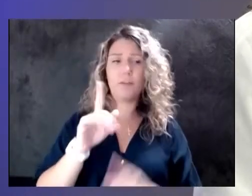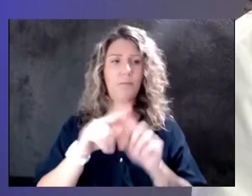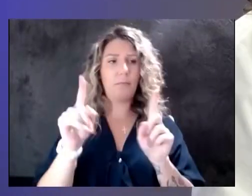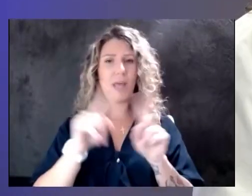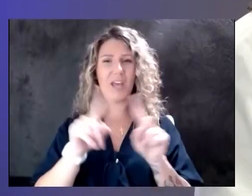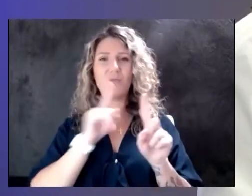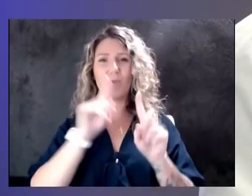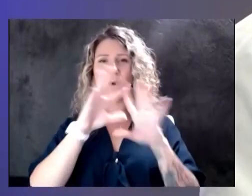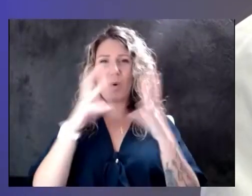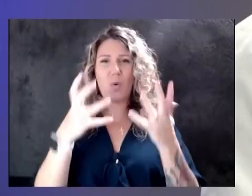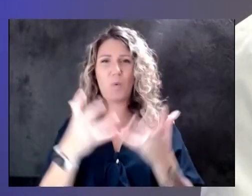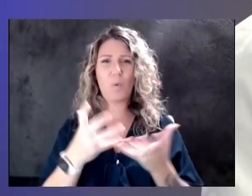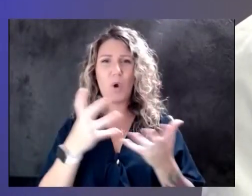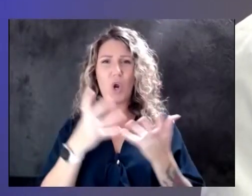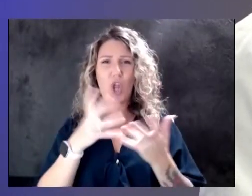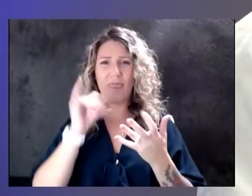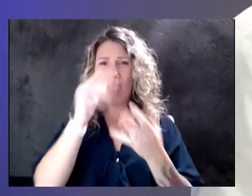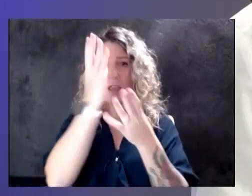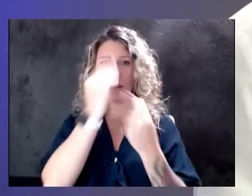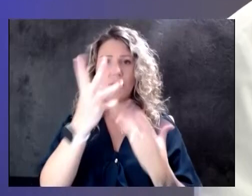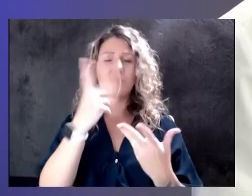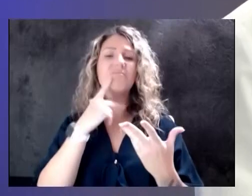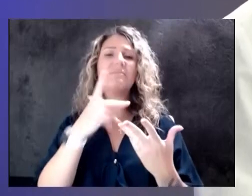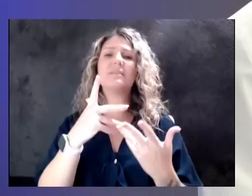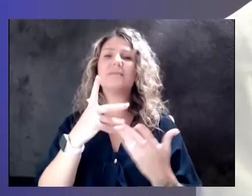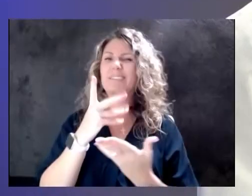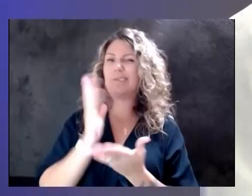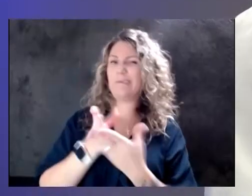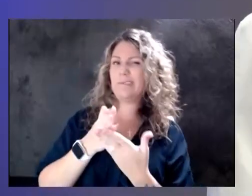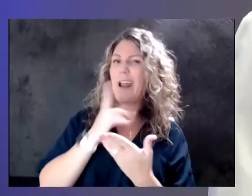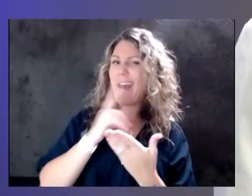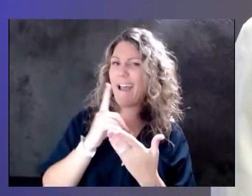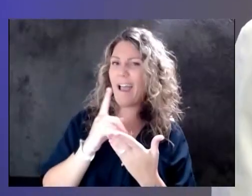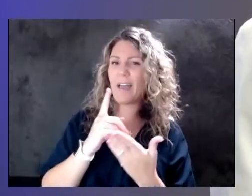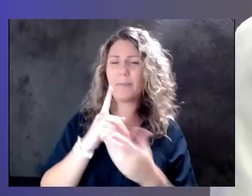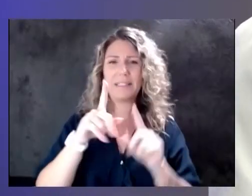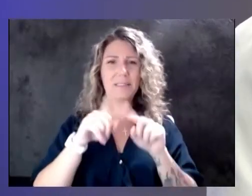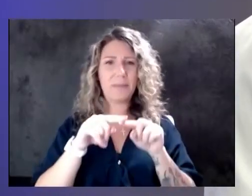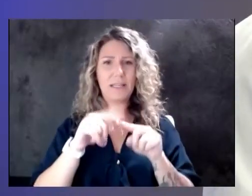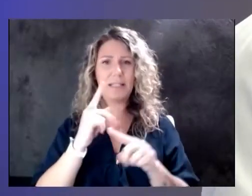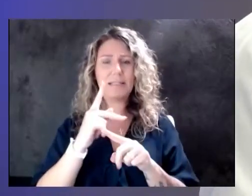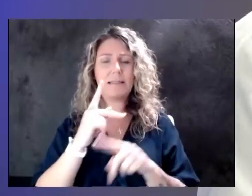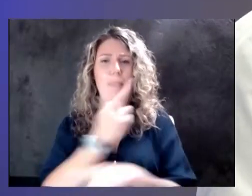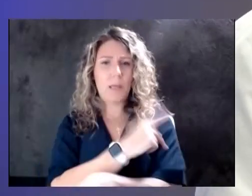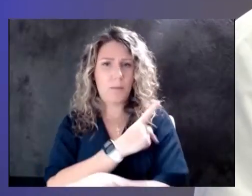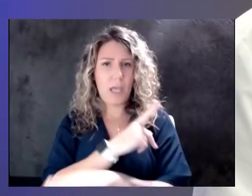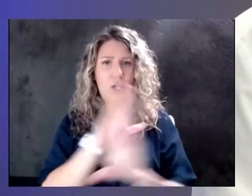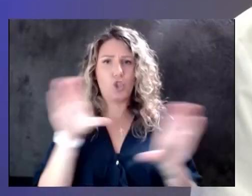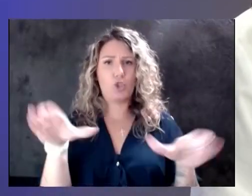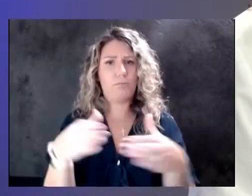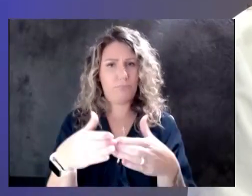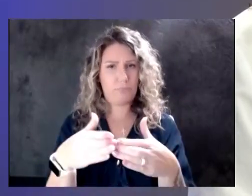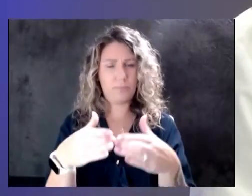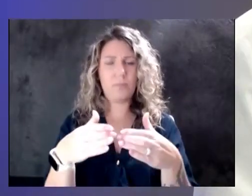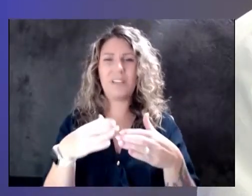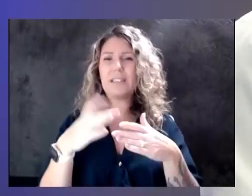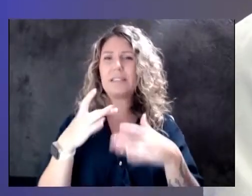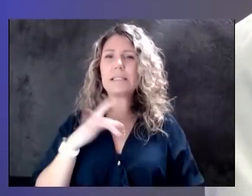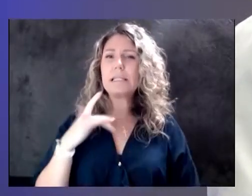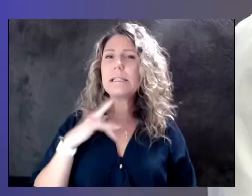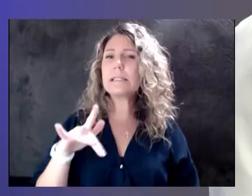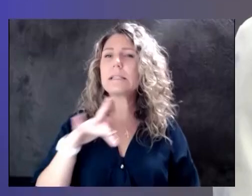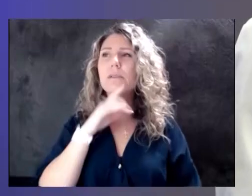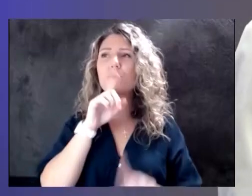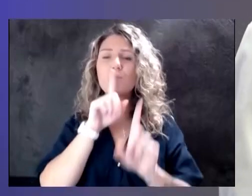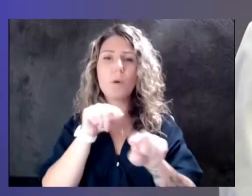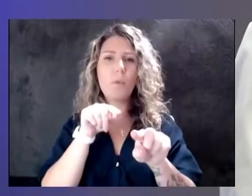backed those numbers off. And so it depends on the patient population we're testing, but the sensitivity on these tests tends to be reported